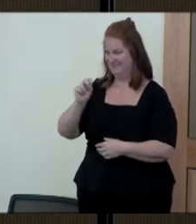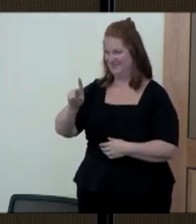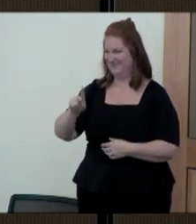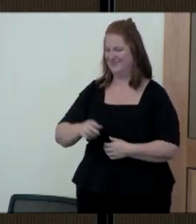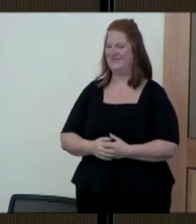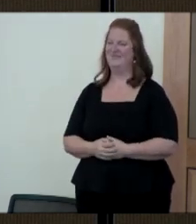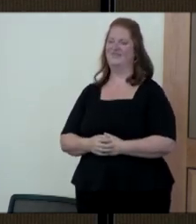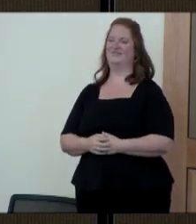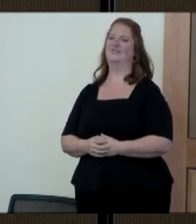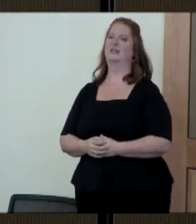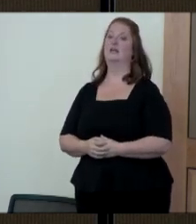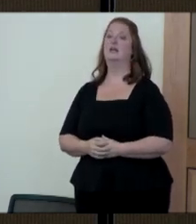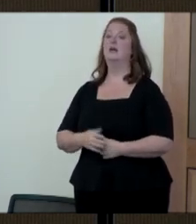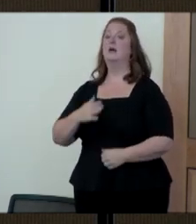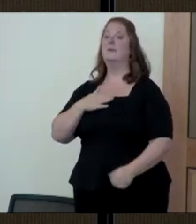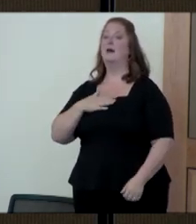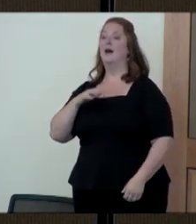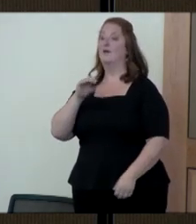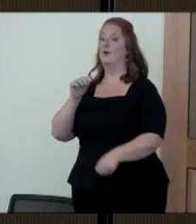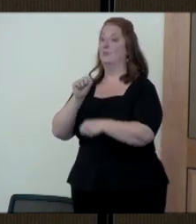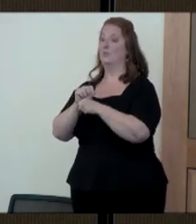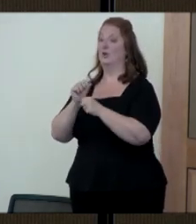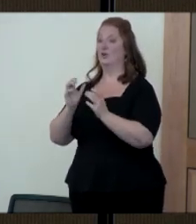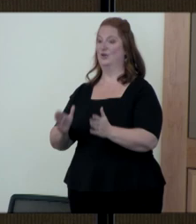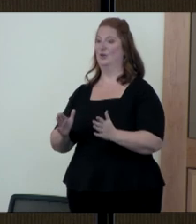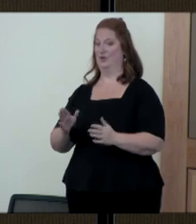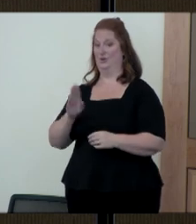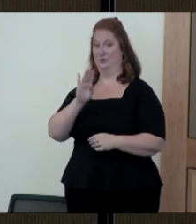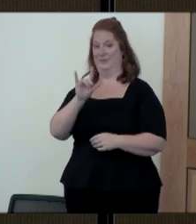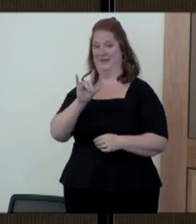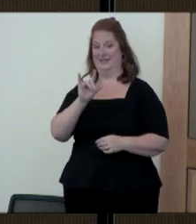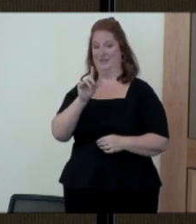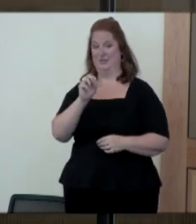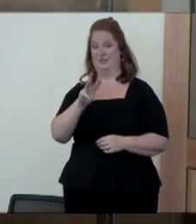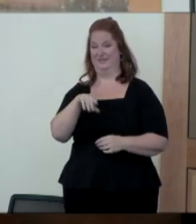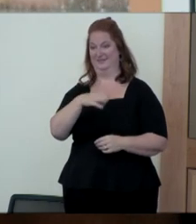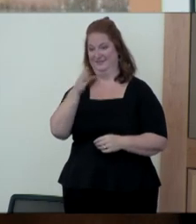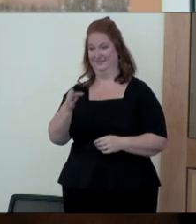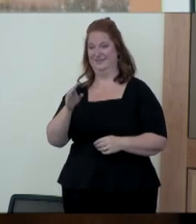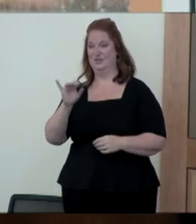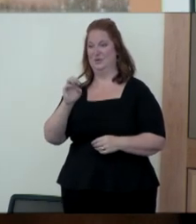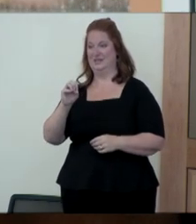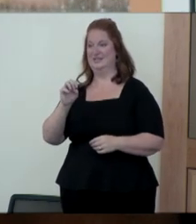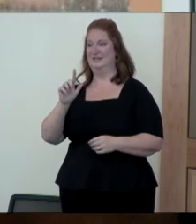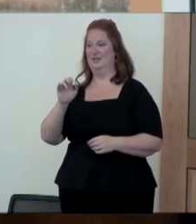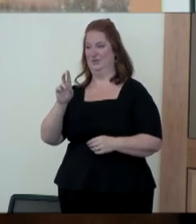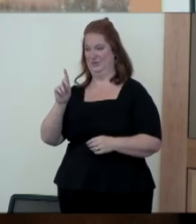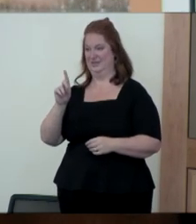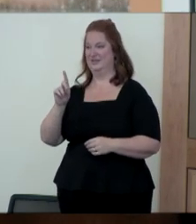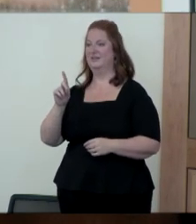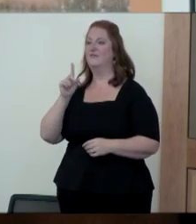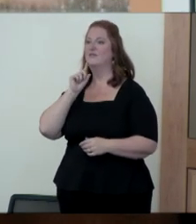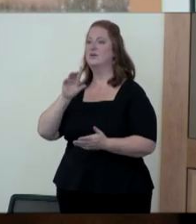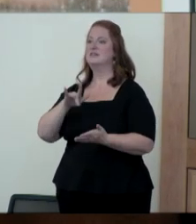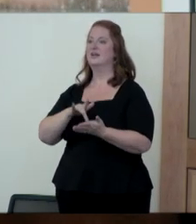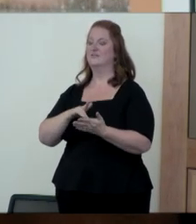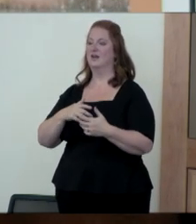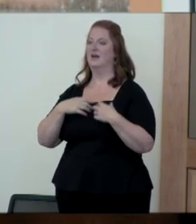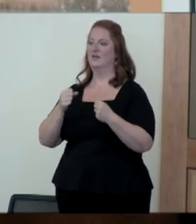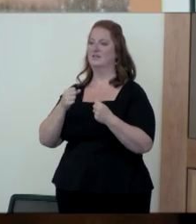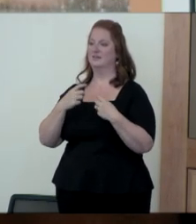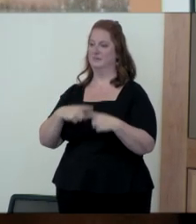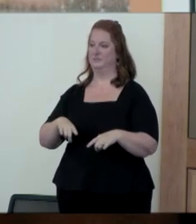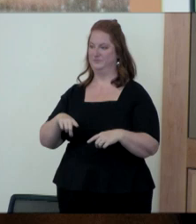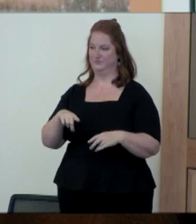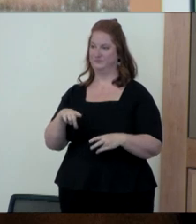Another of my colleagues sitting over here next to Bill Dewey, Joyce Lloyd, in the Center on Health Disparities, earned a